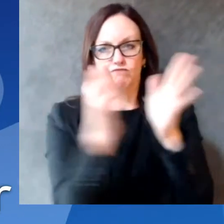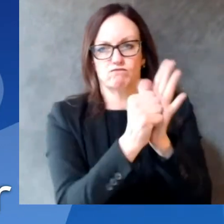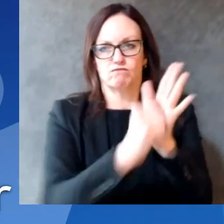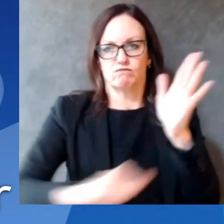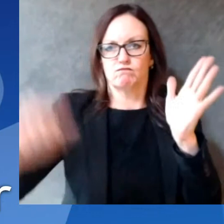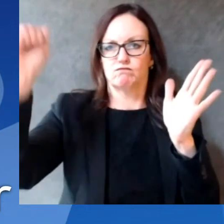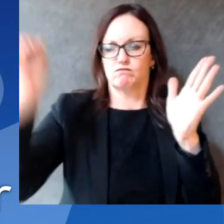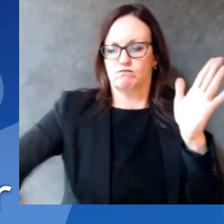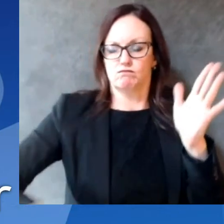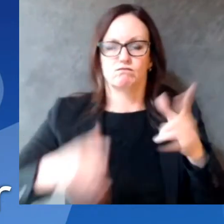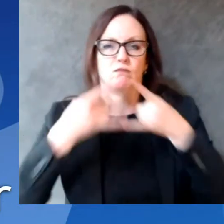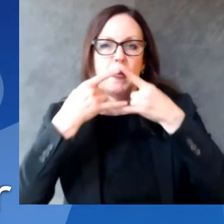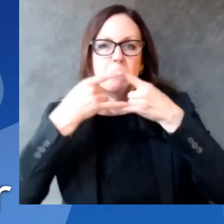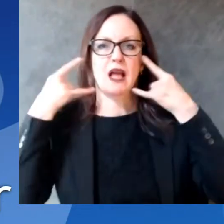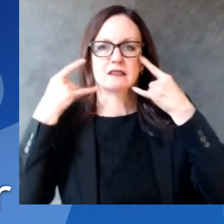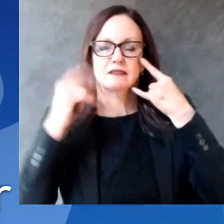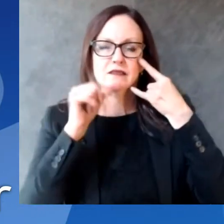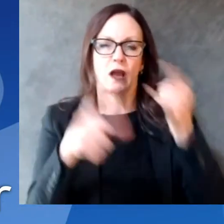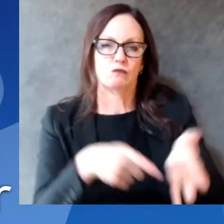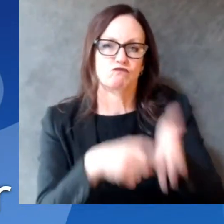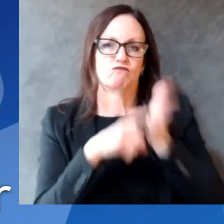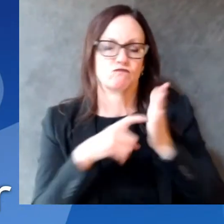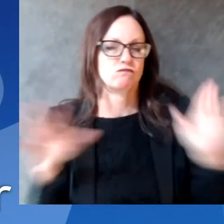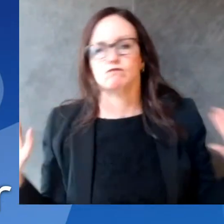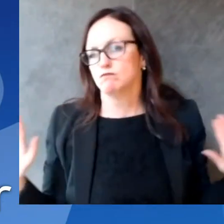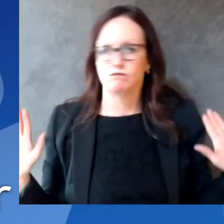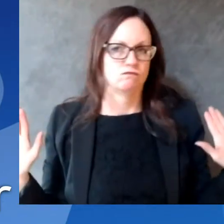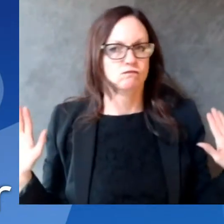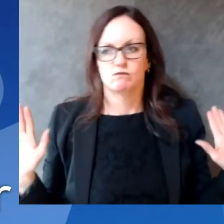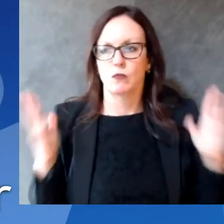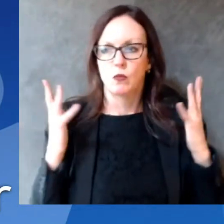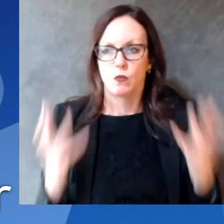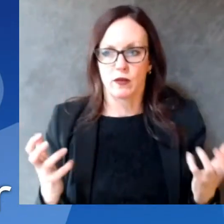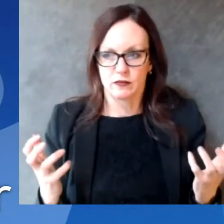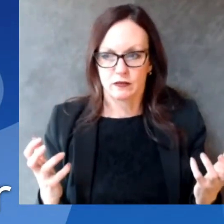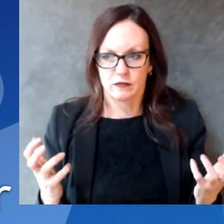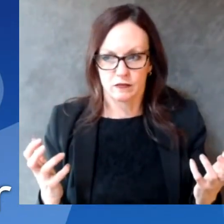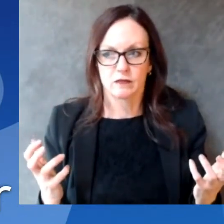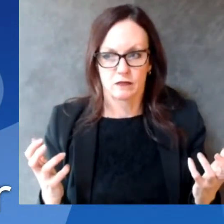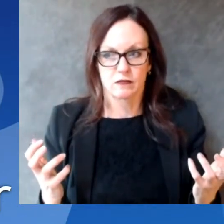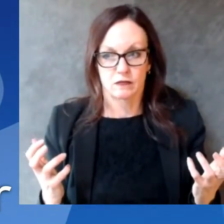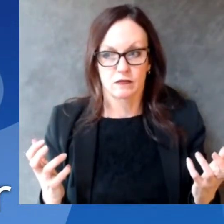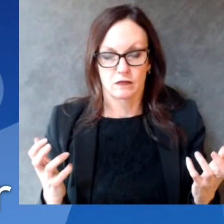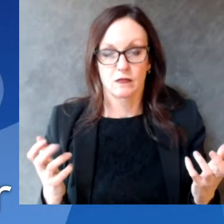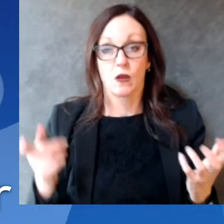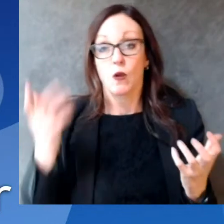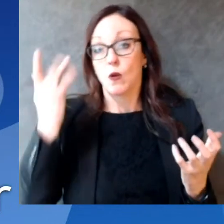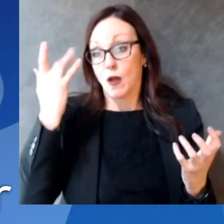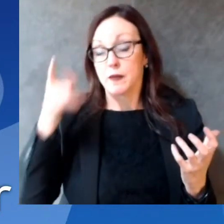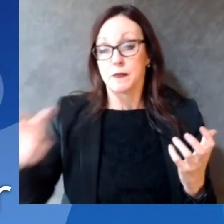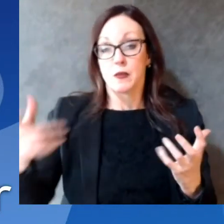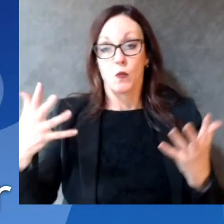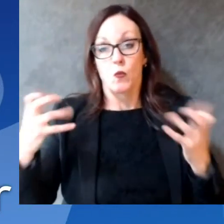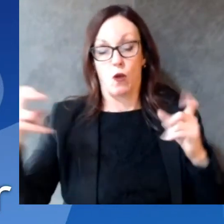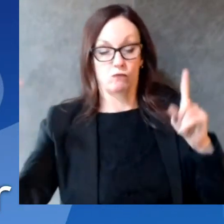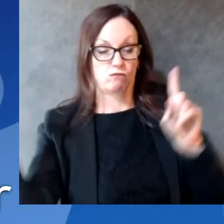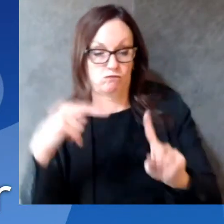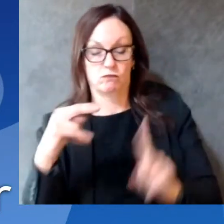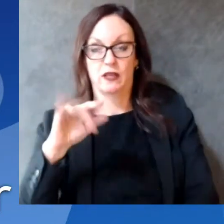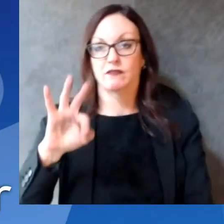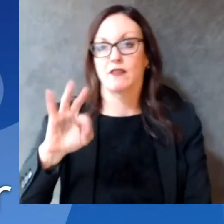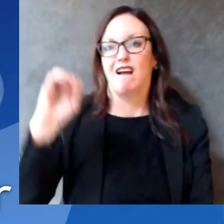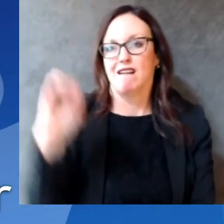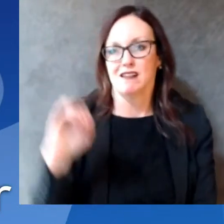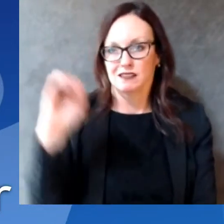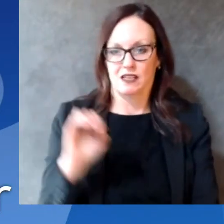Yeah, I think it's really important that we give people hope and we help people understand what the opportunities are